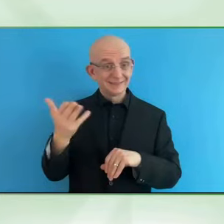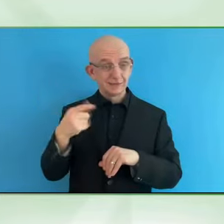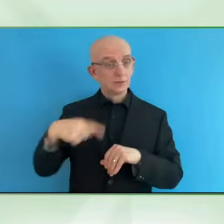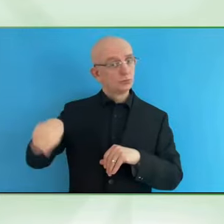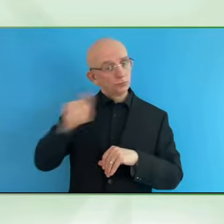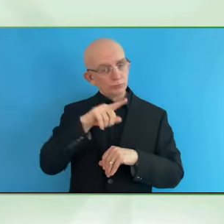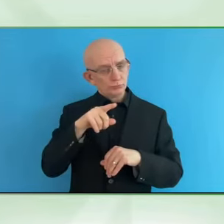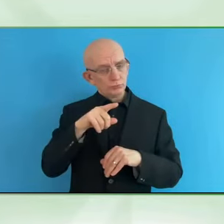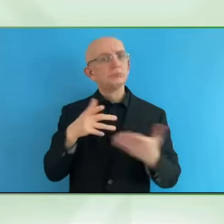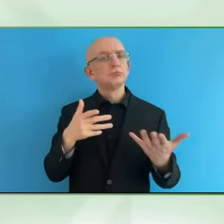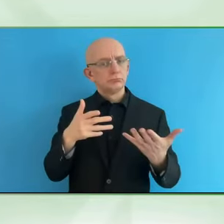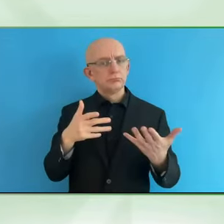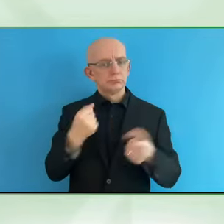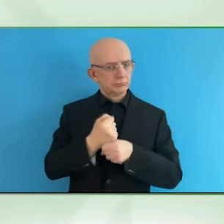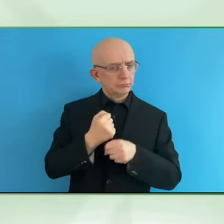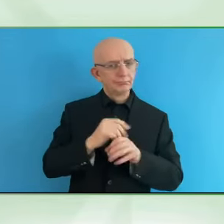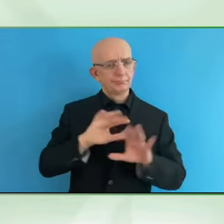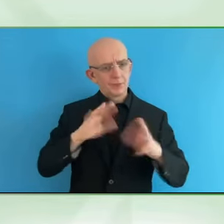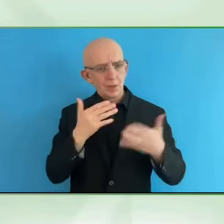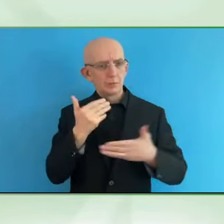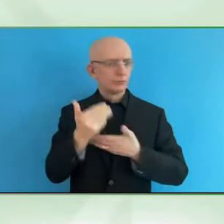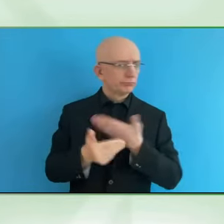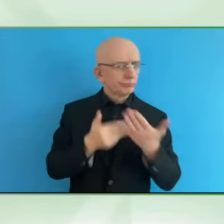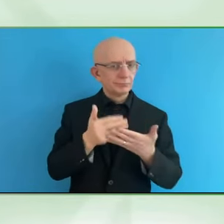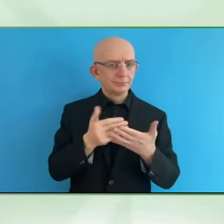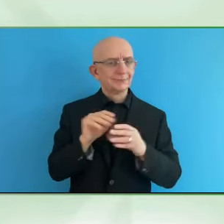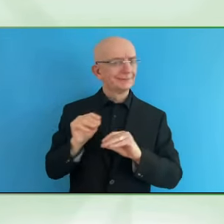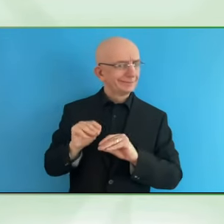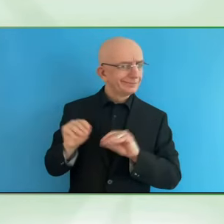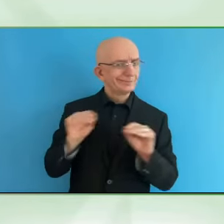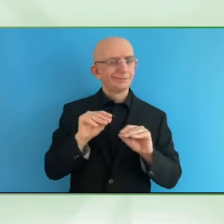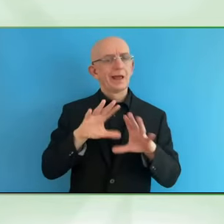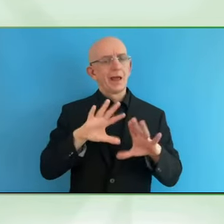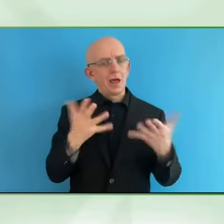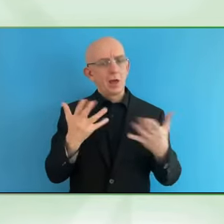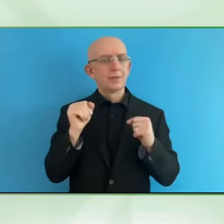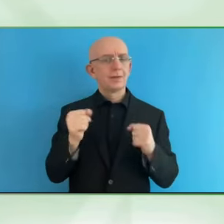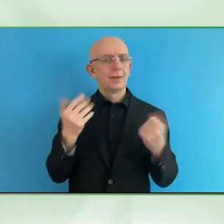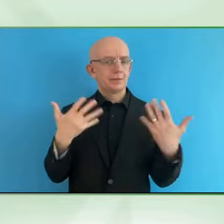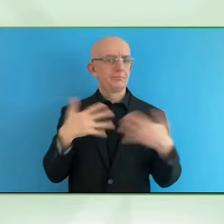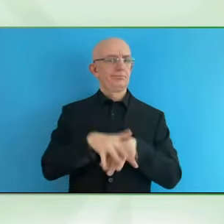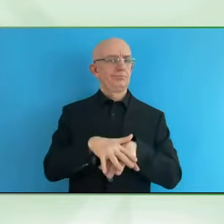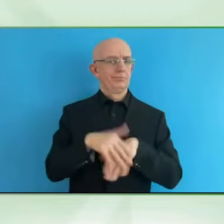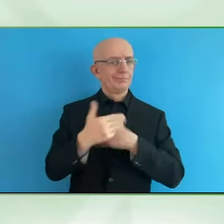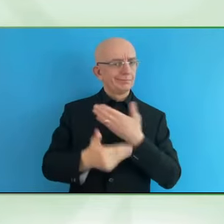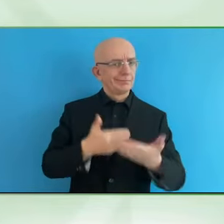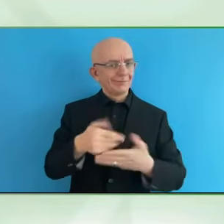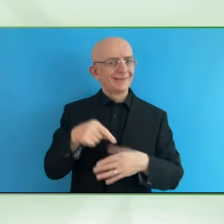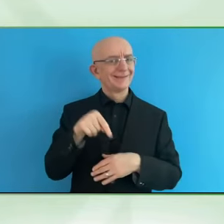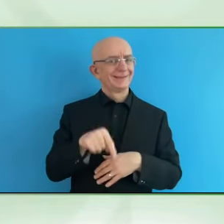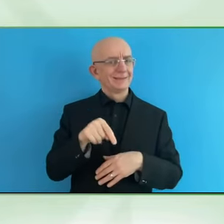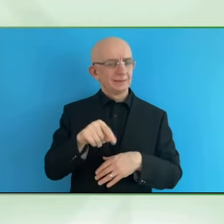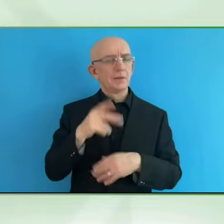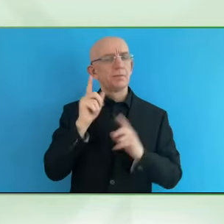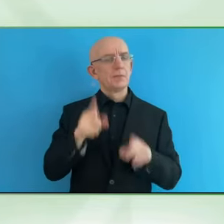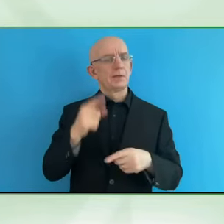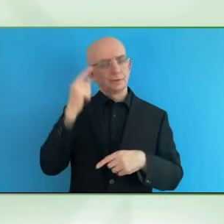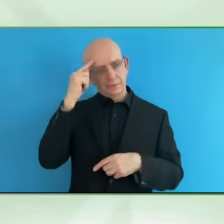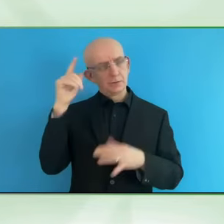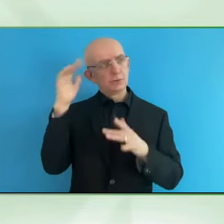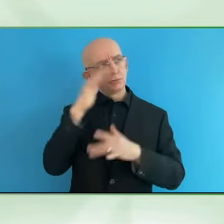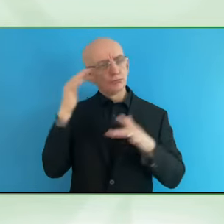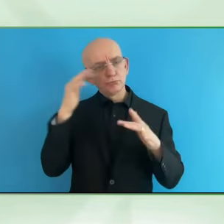So if we've got our values and we know where our starting point is, then what are some of the specific processes that we've heard that